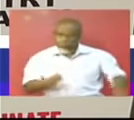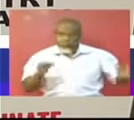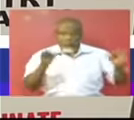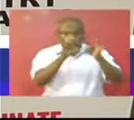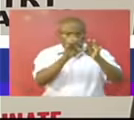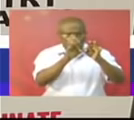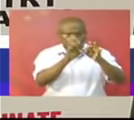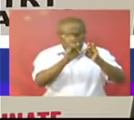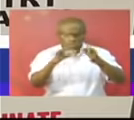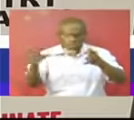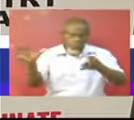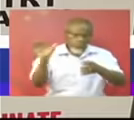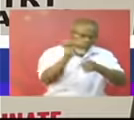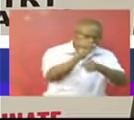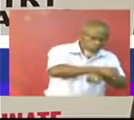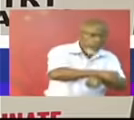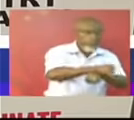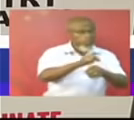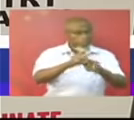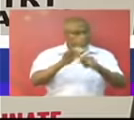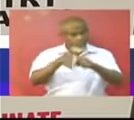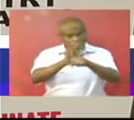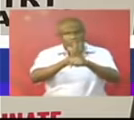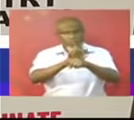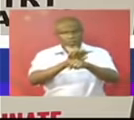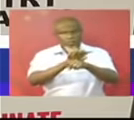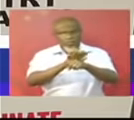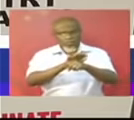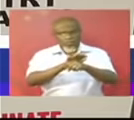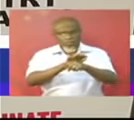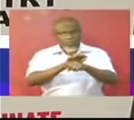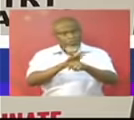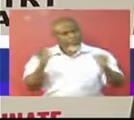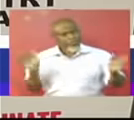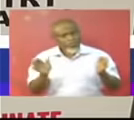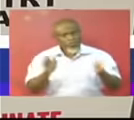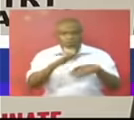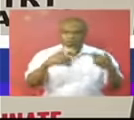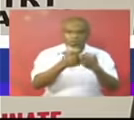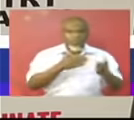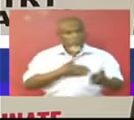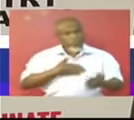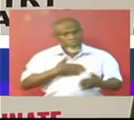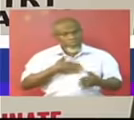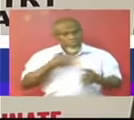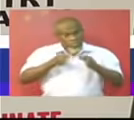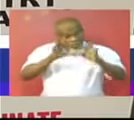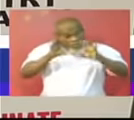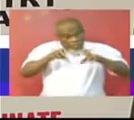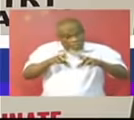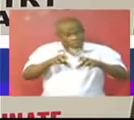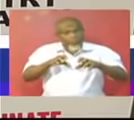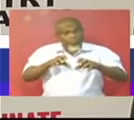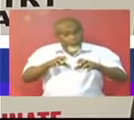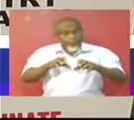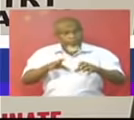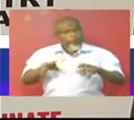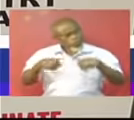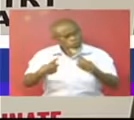I would urge members of the public to become vaccinated against COVID-19 if you are eligible to do so. I would